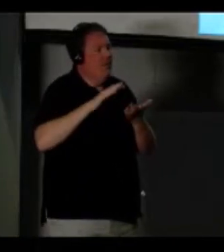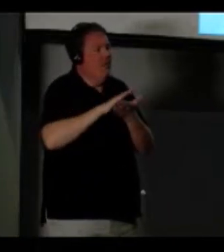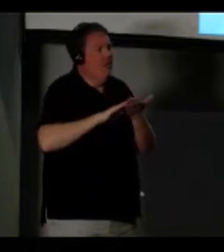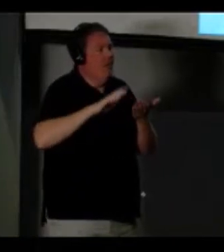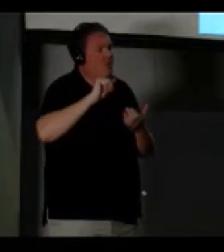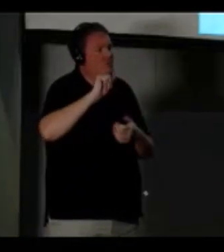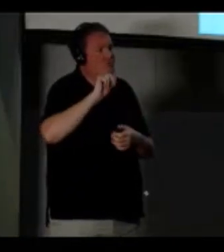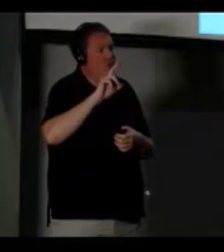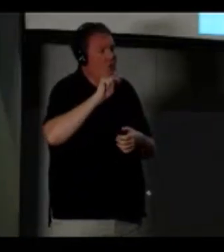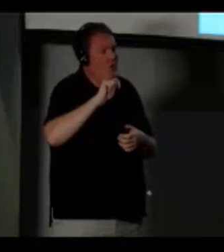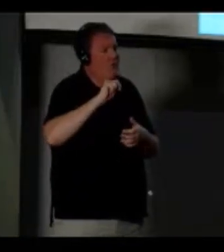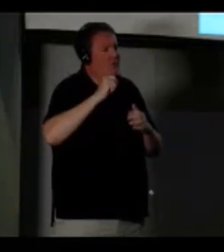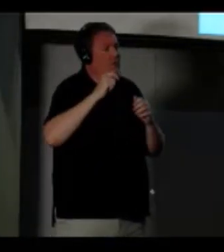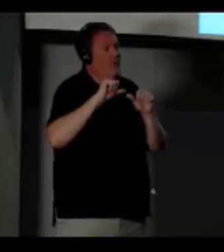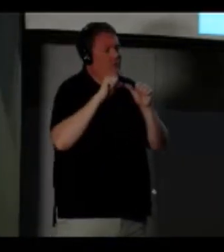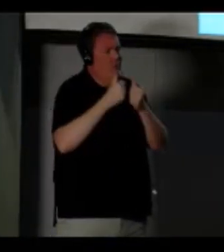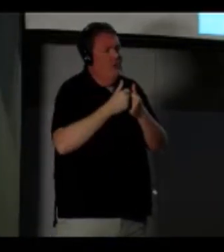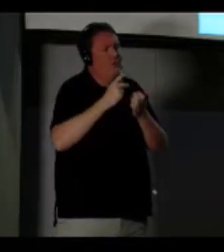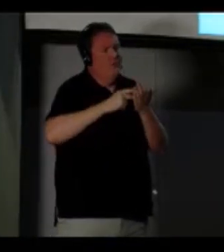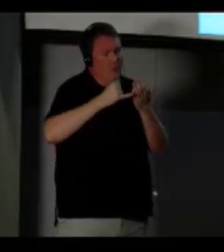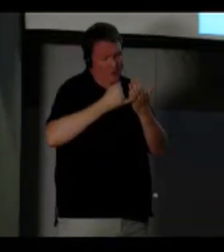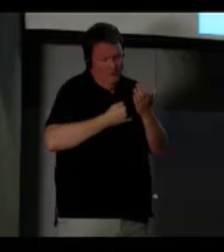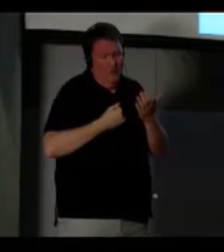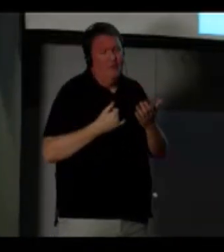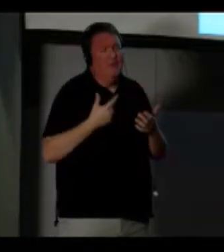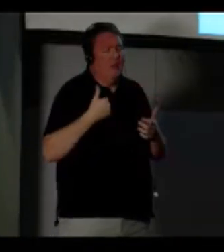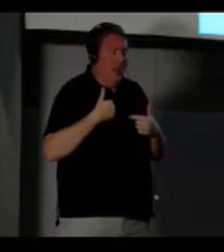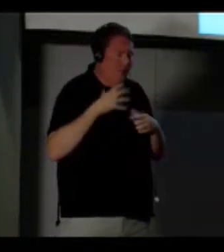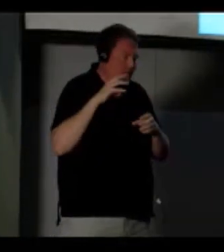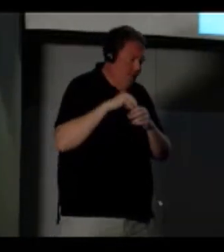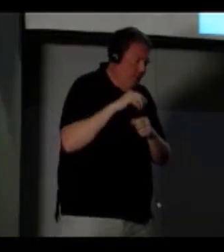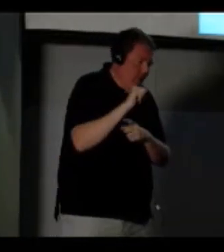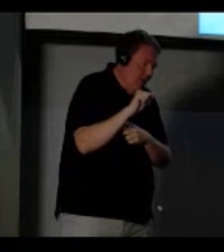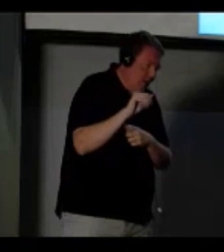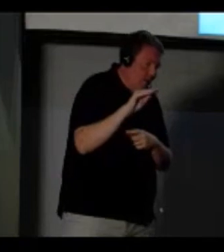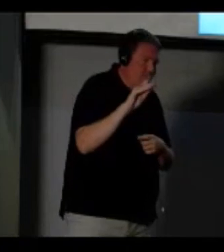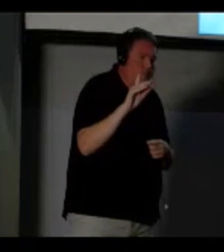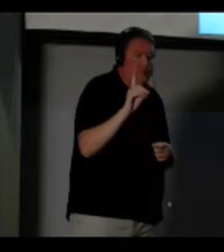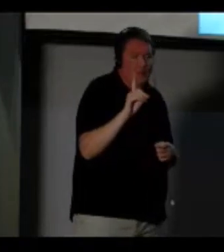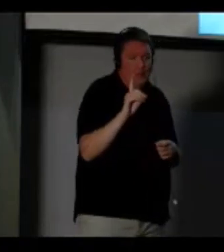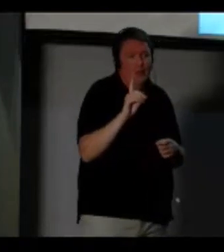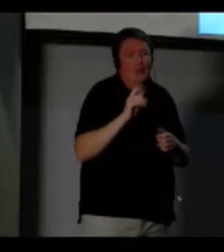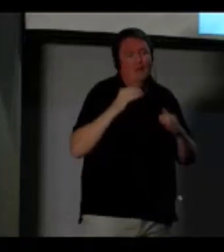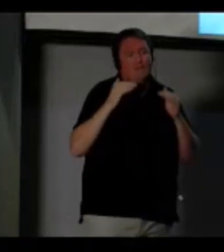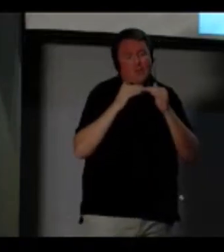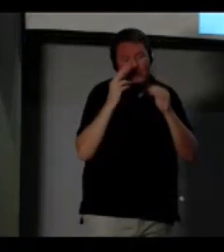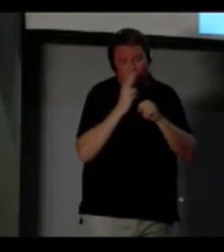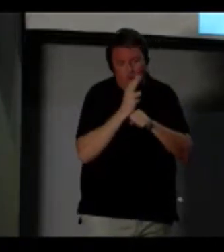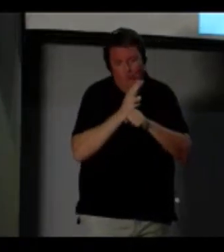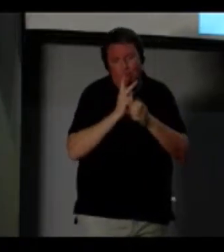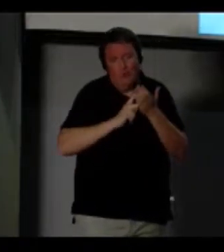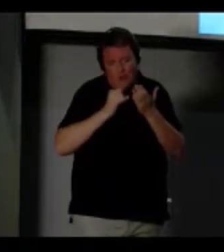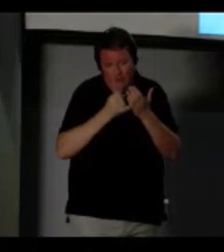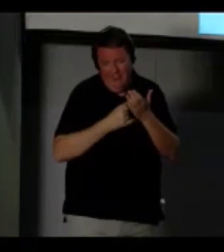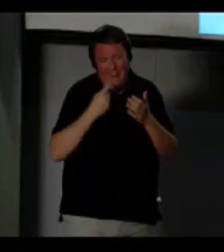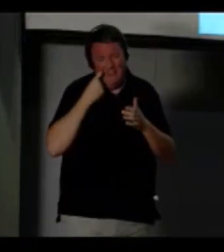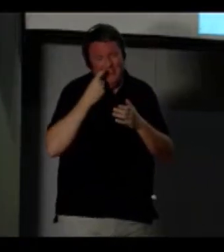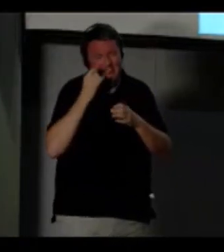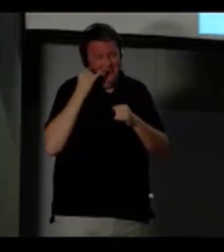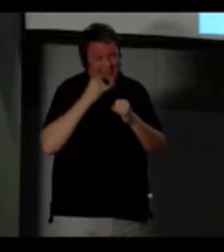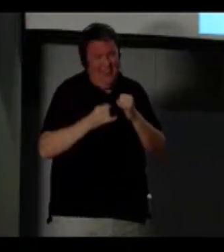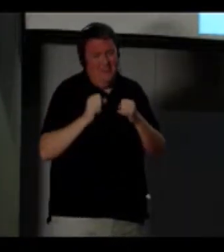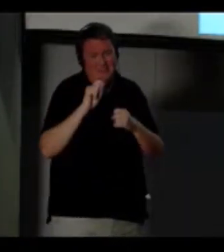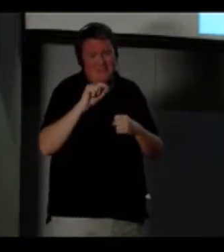best practices in fair use, and I've also been involved in the AAMD Fair Use Project, which is just in the very final stages of